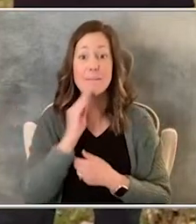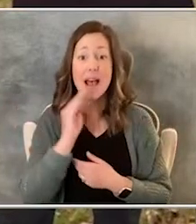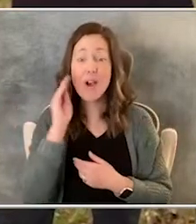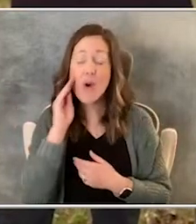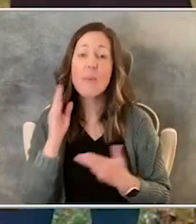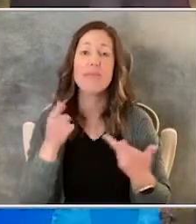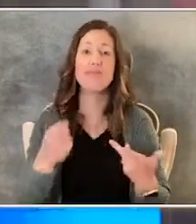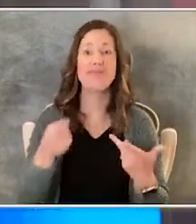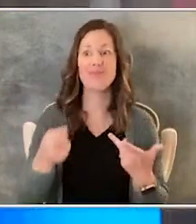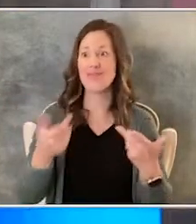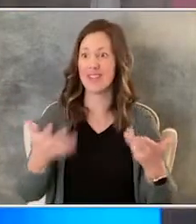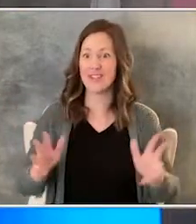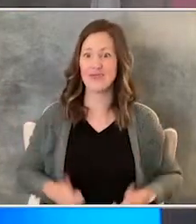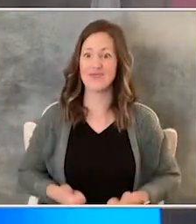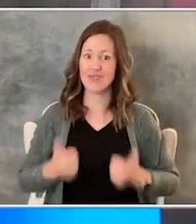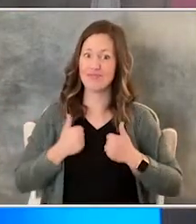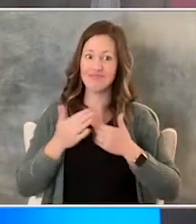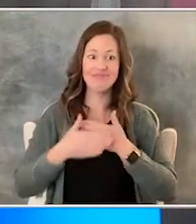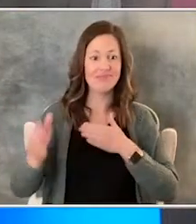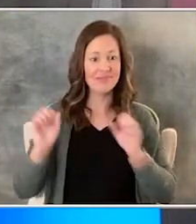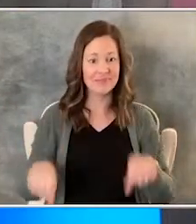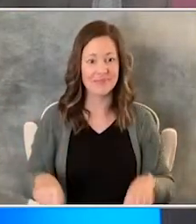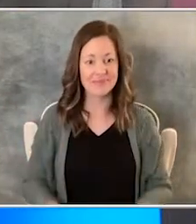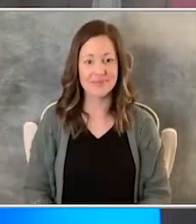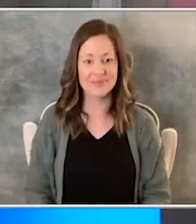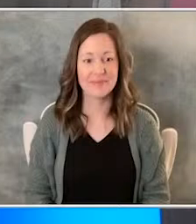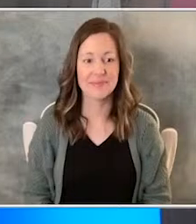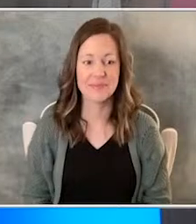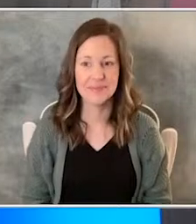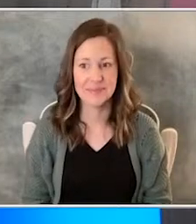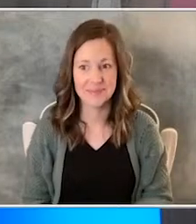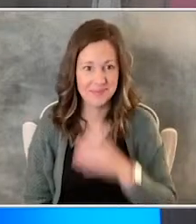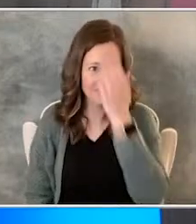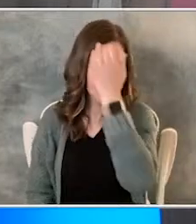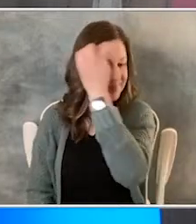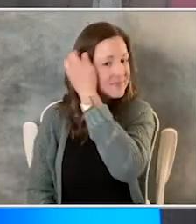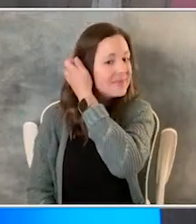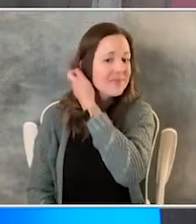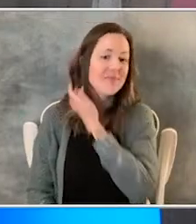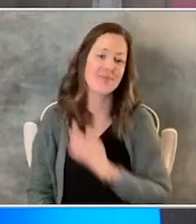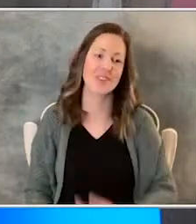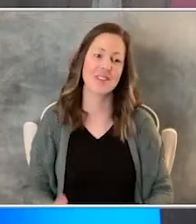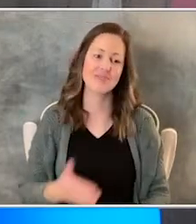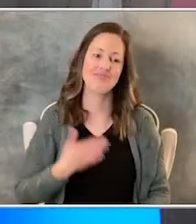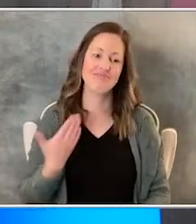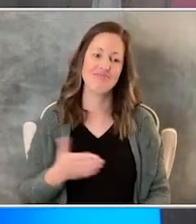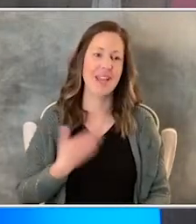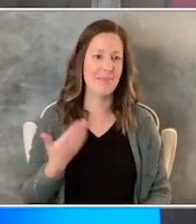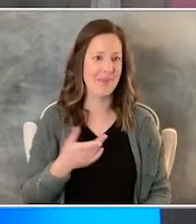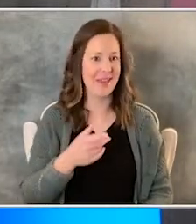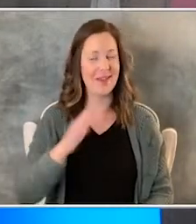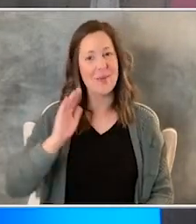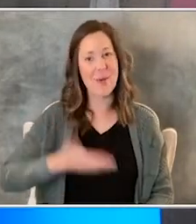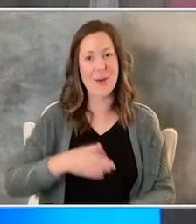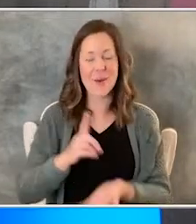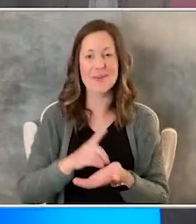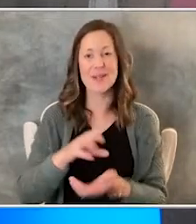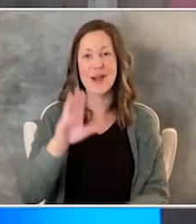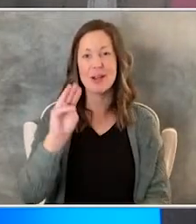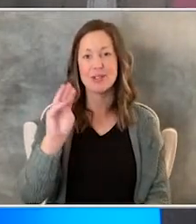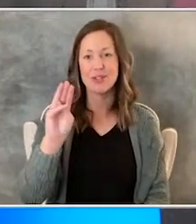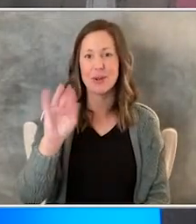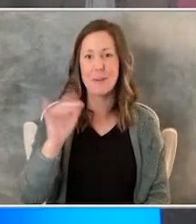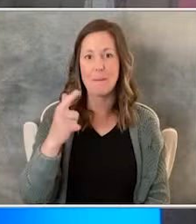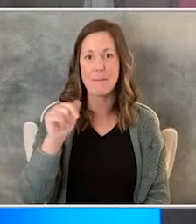just really feel normal, but that's such a huge